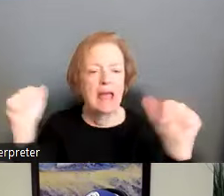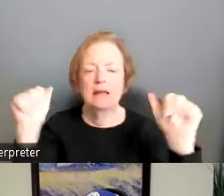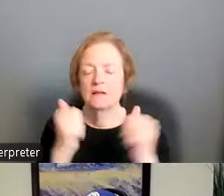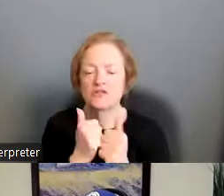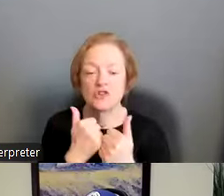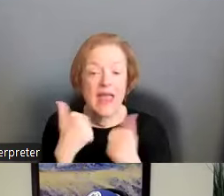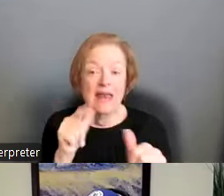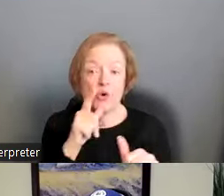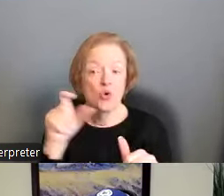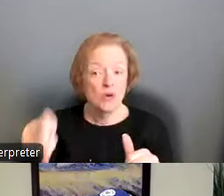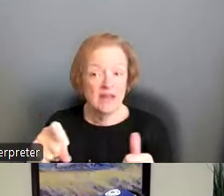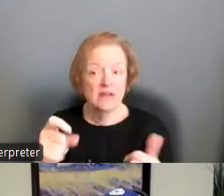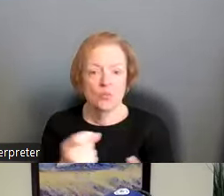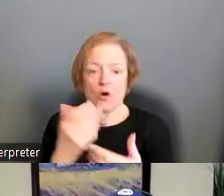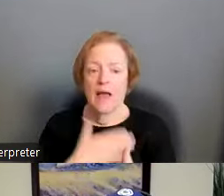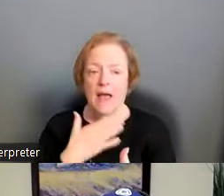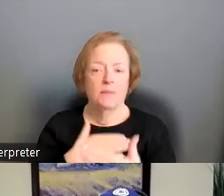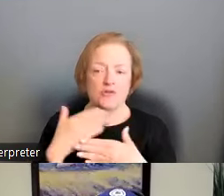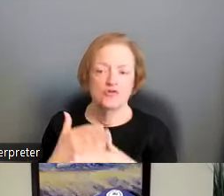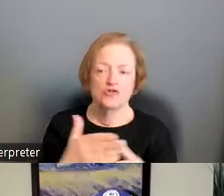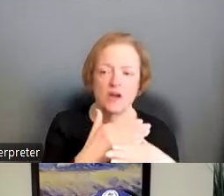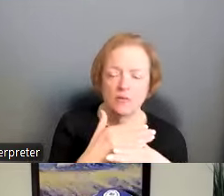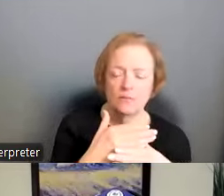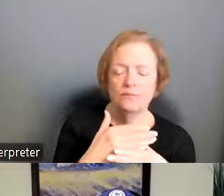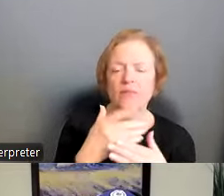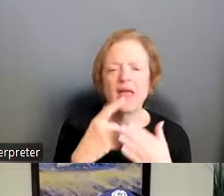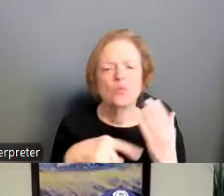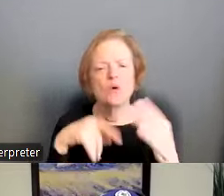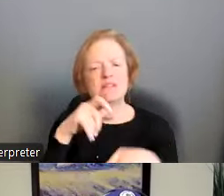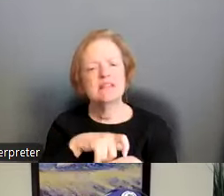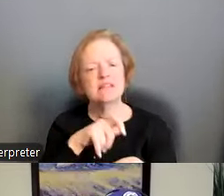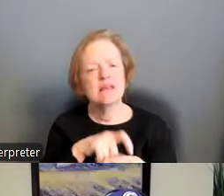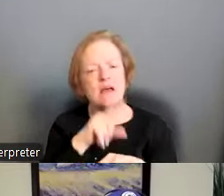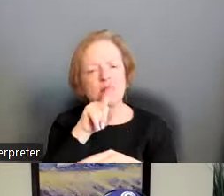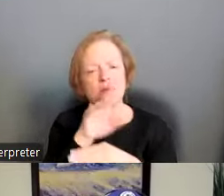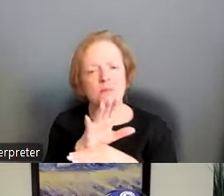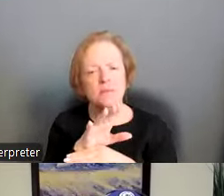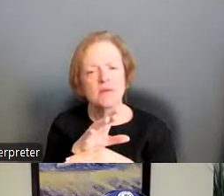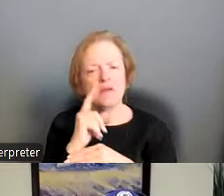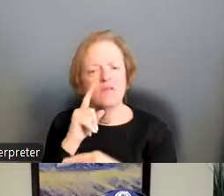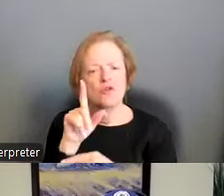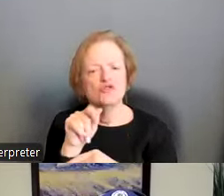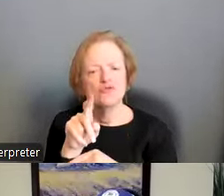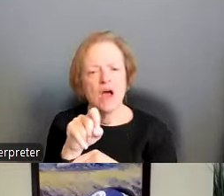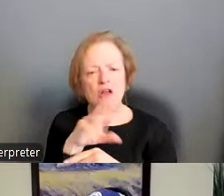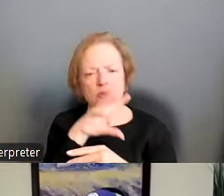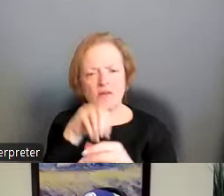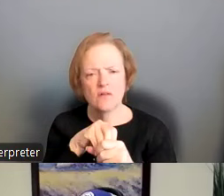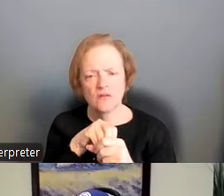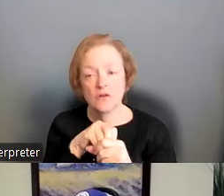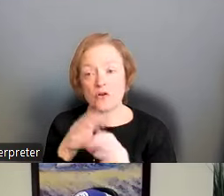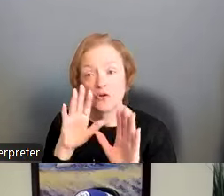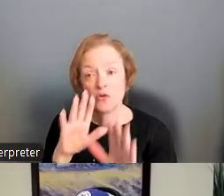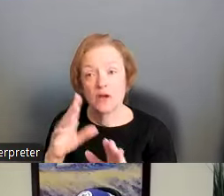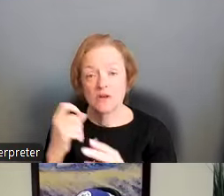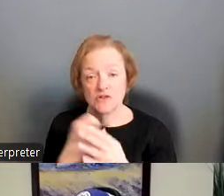it. What is the time commitment for Stride for an individual taking part? Yes, great question. So